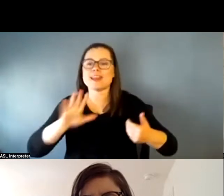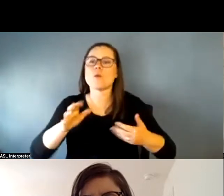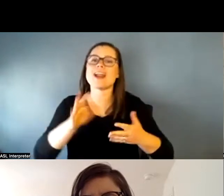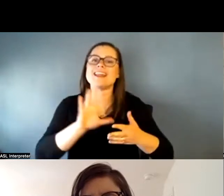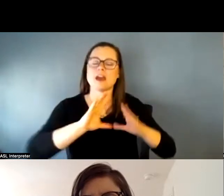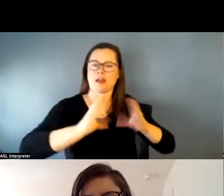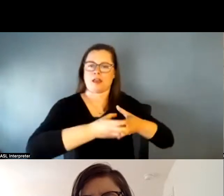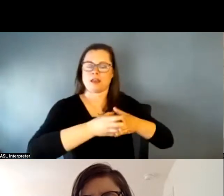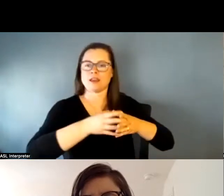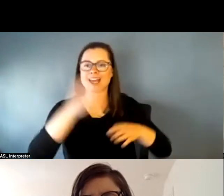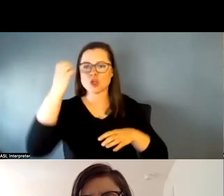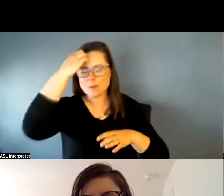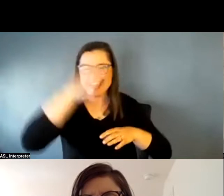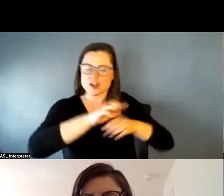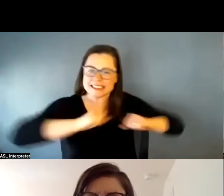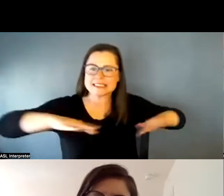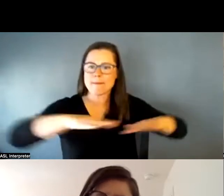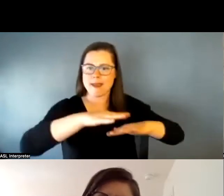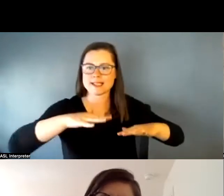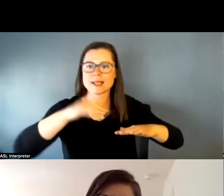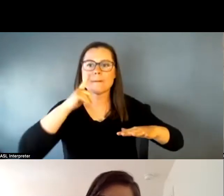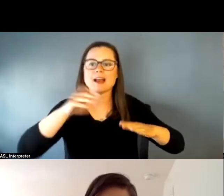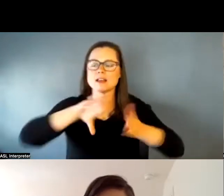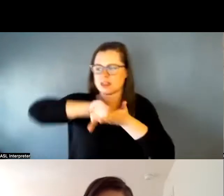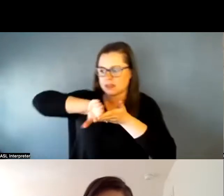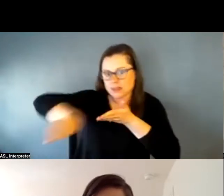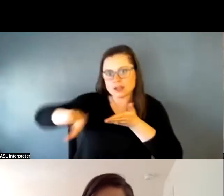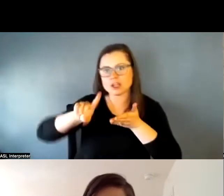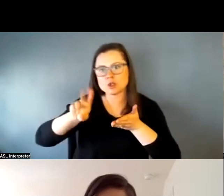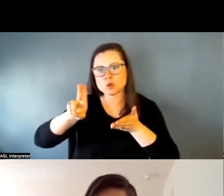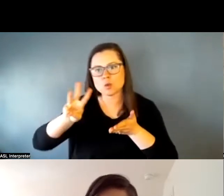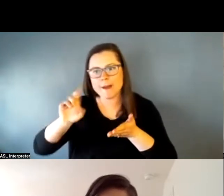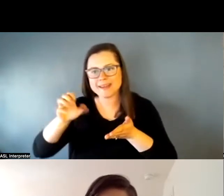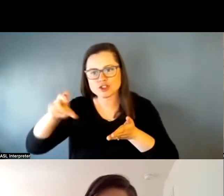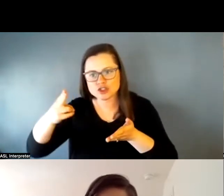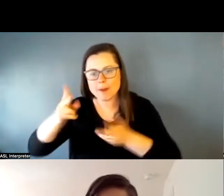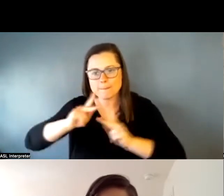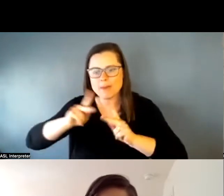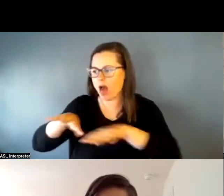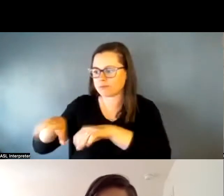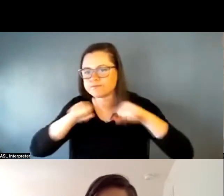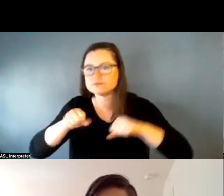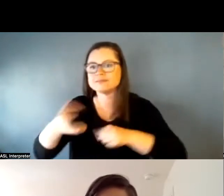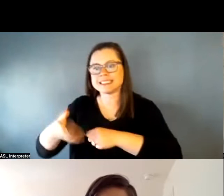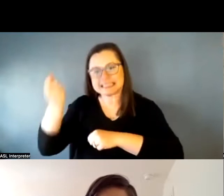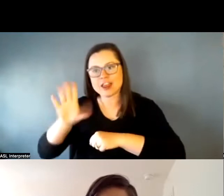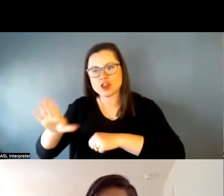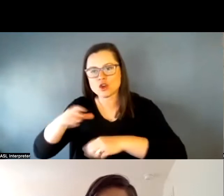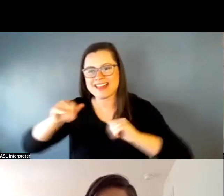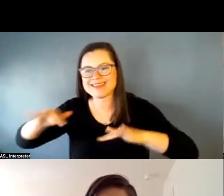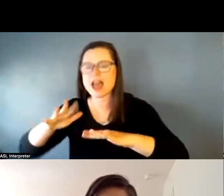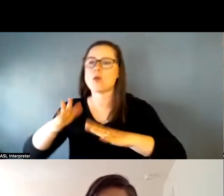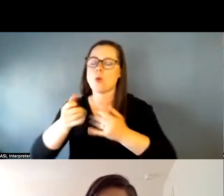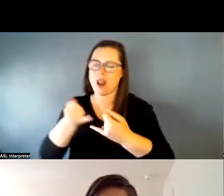were dispossessing the Duwamish people who have been here since time immemorial. They were trying to create this separate